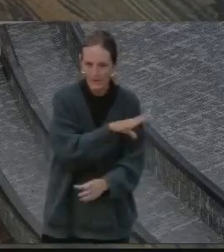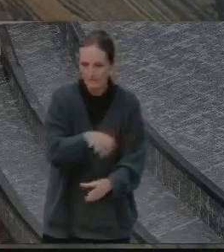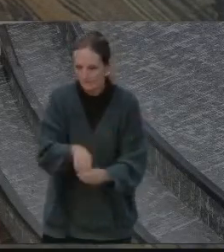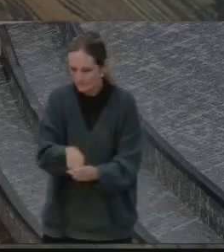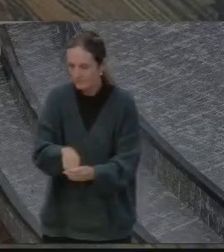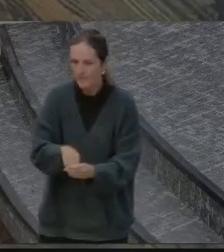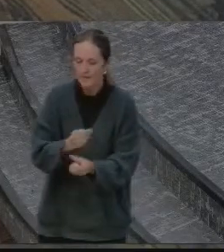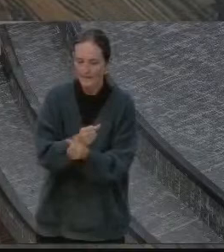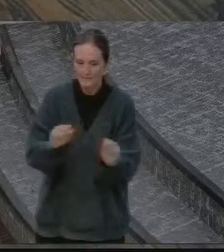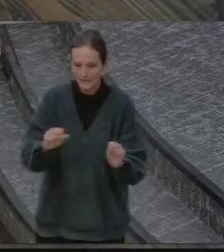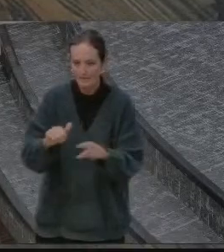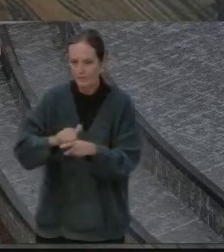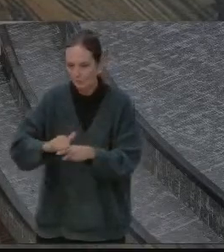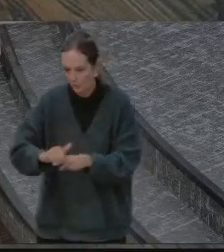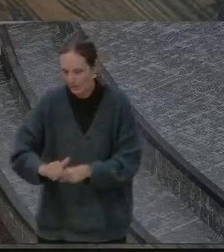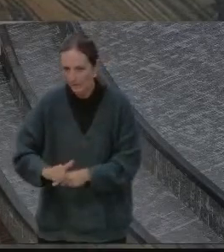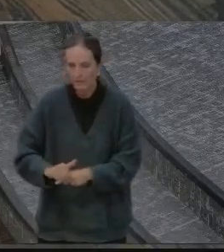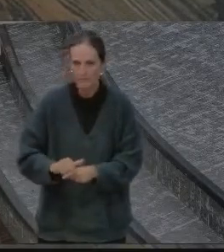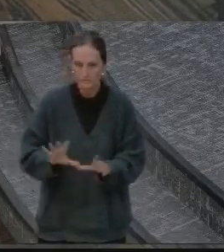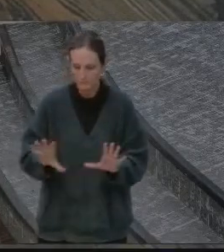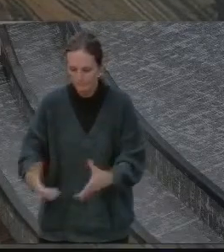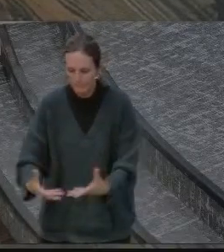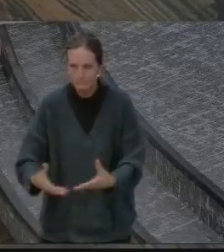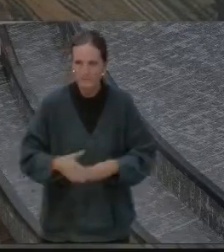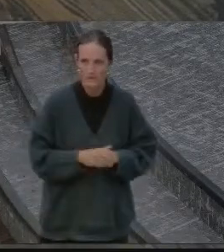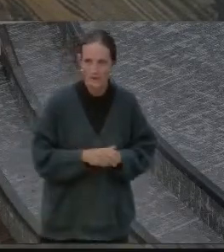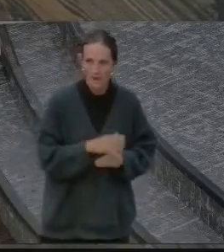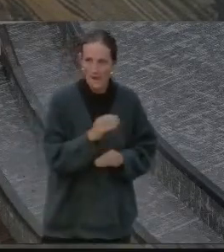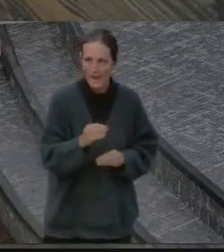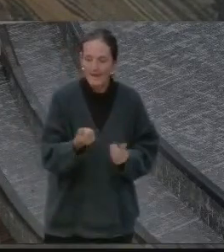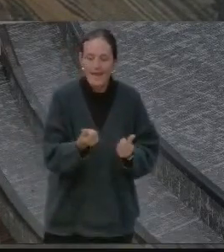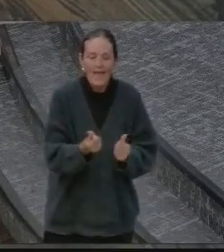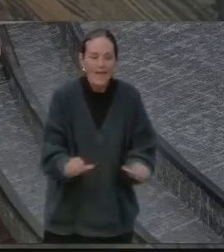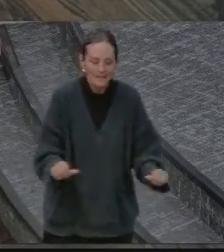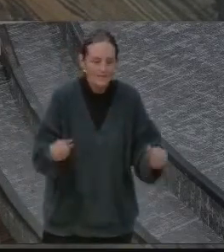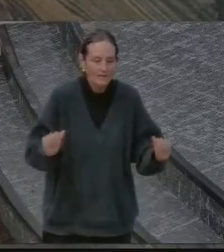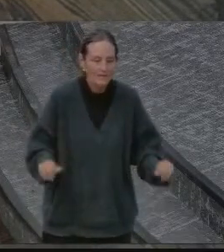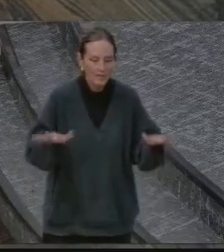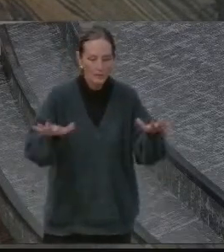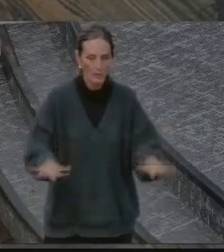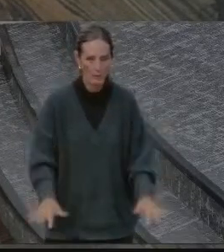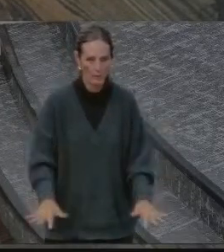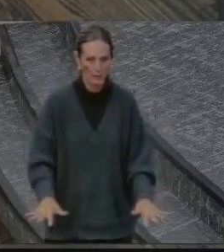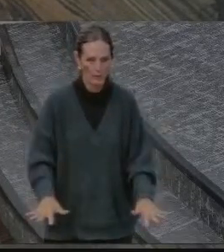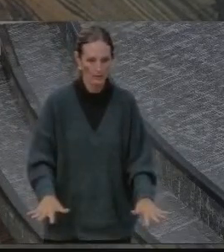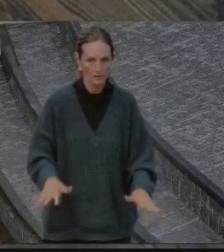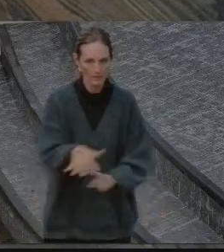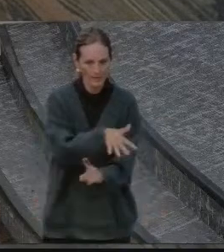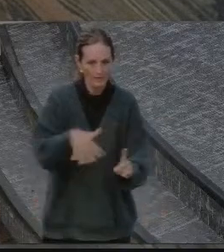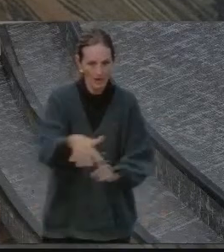the circle and anything that can settle down the environment of the school, rather than,